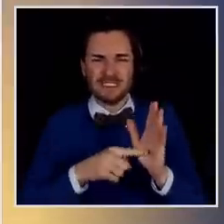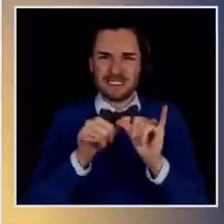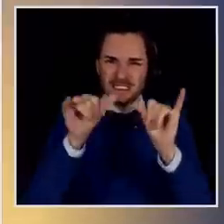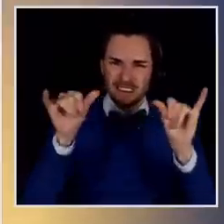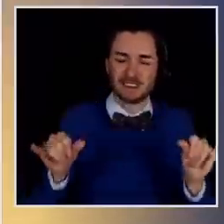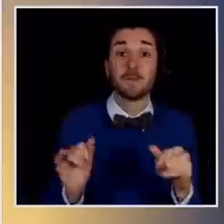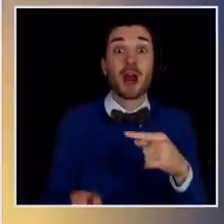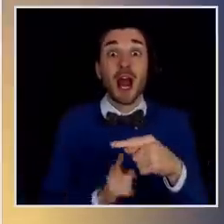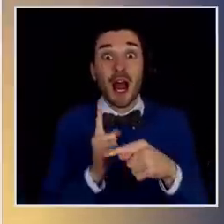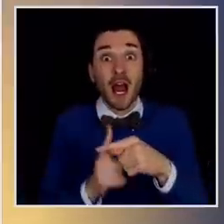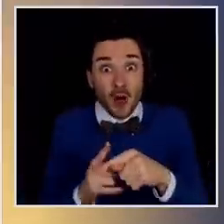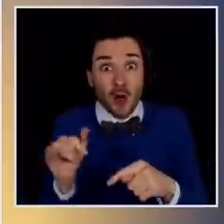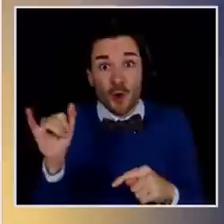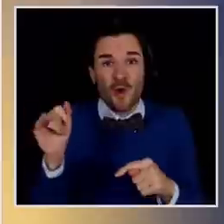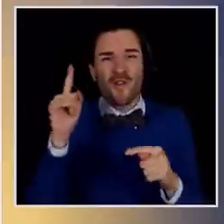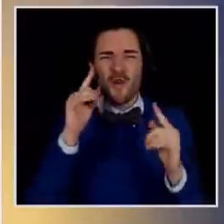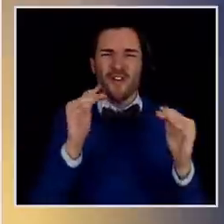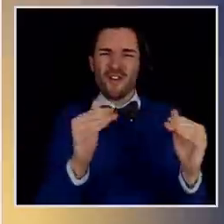for, a fair shot.